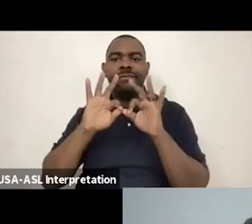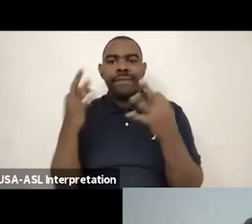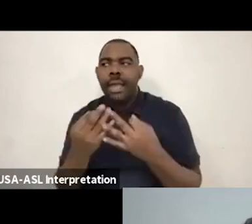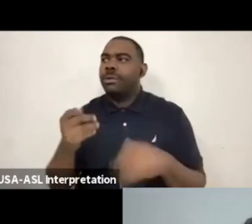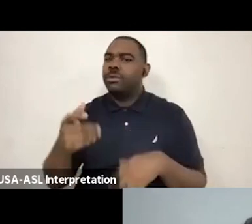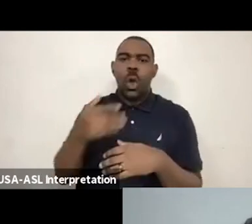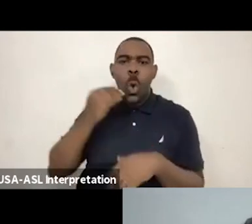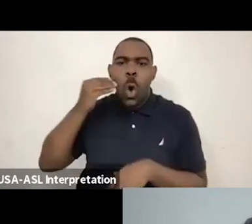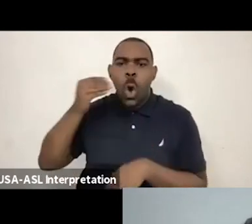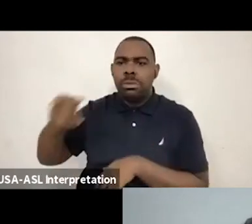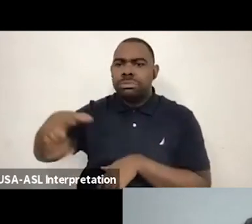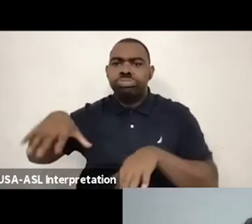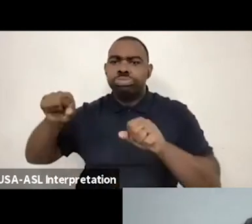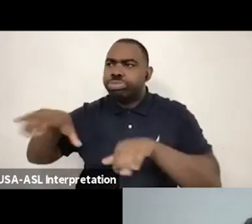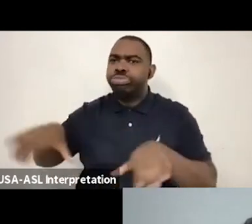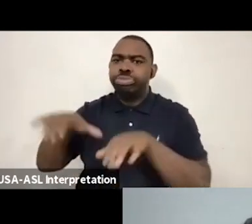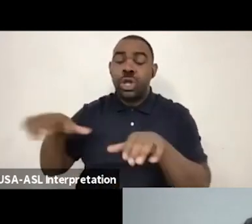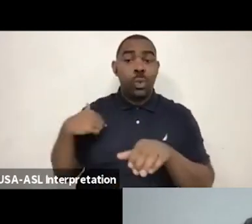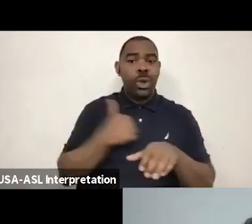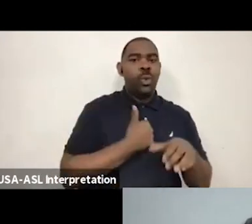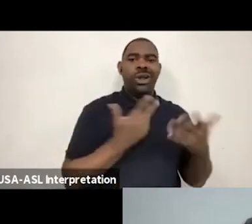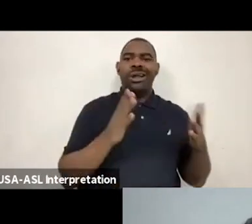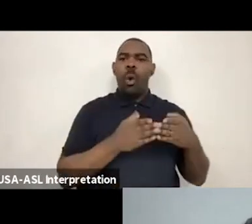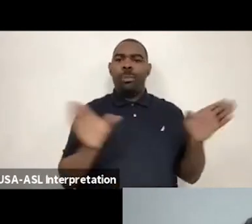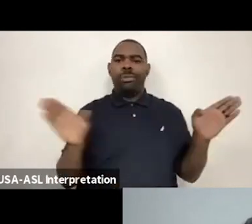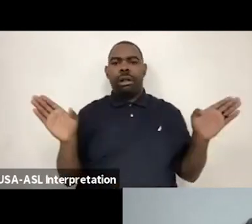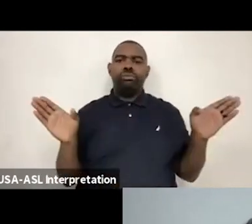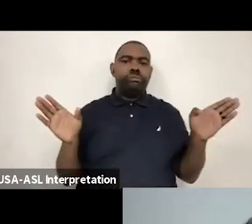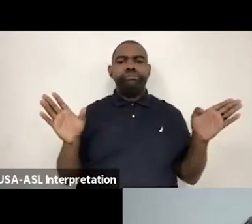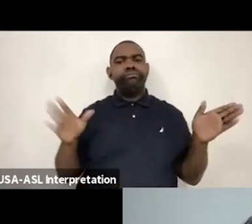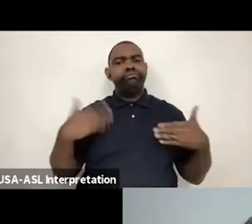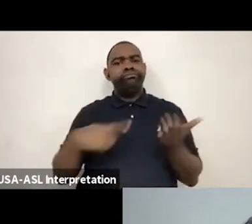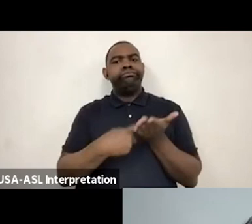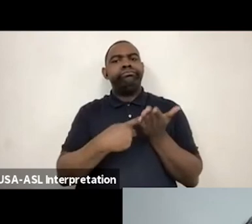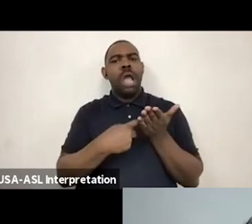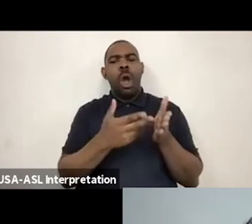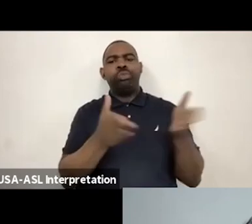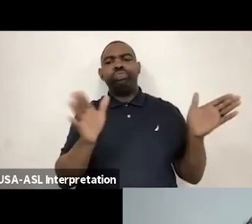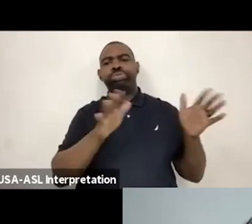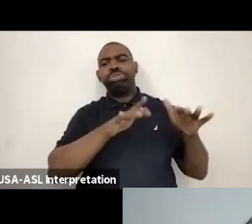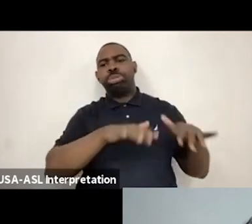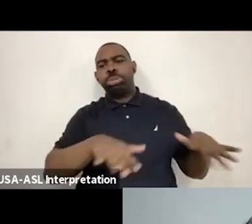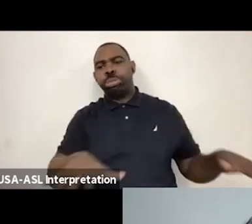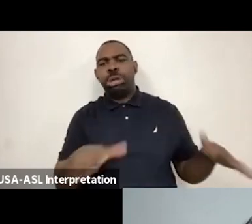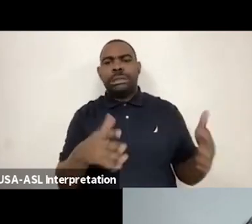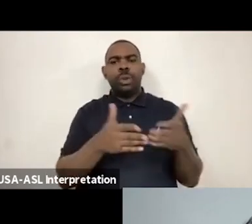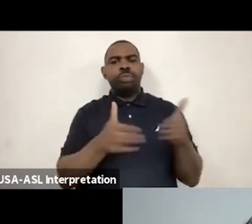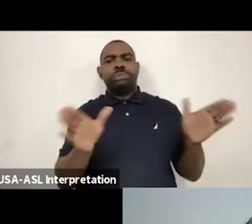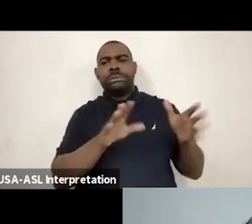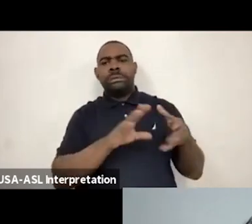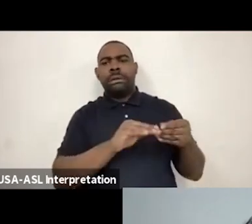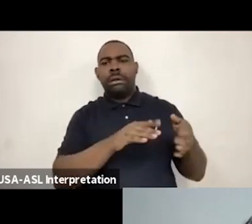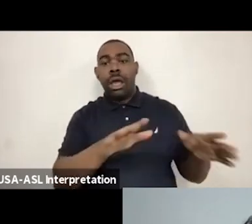their family members. And we had been kind of open-ended. And when we began to do those various art prompts, and we